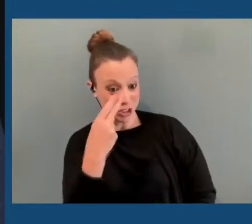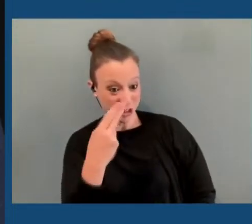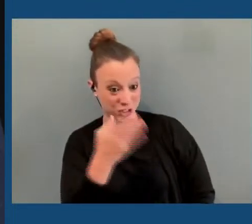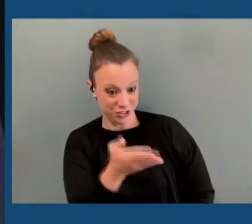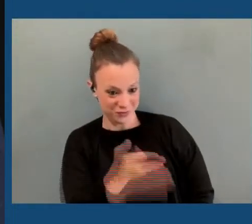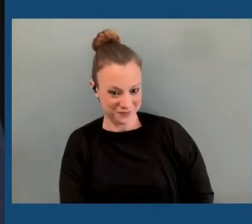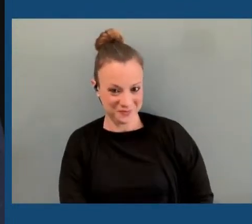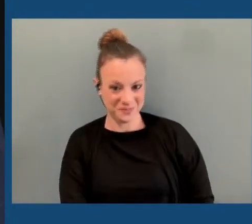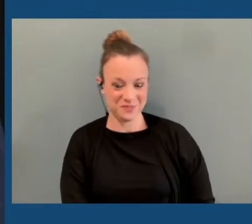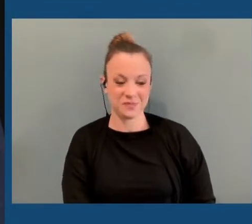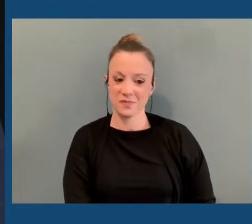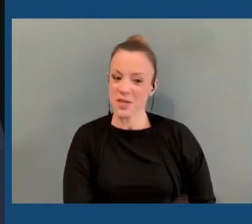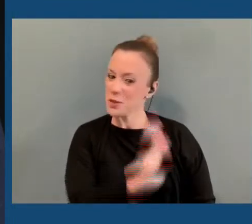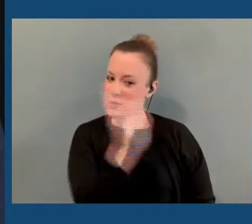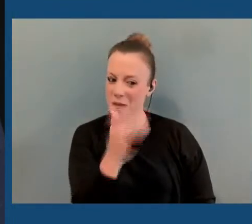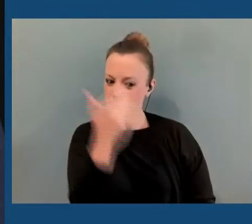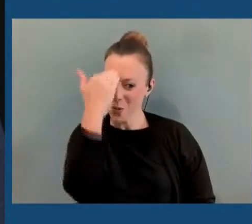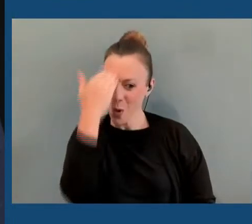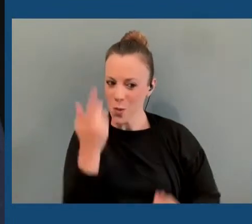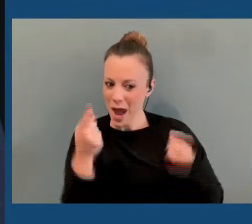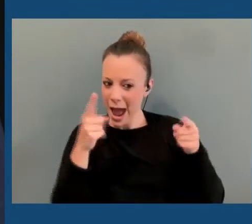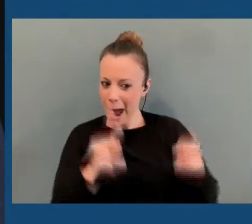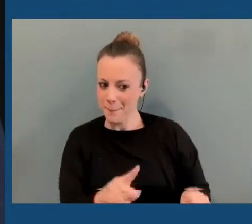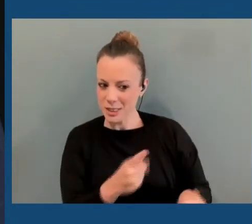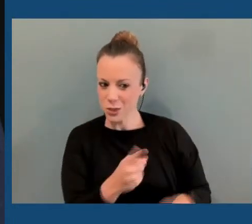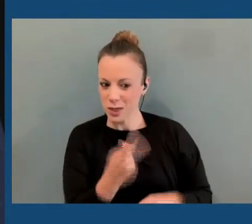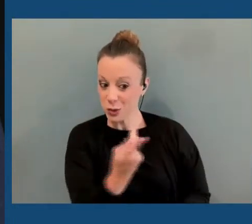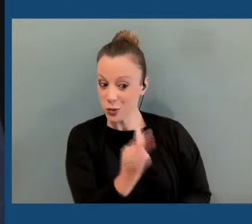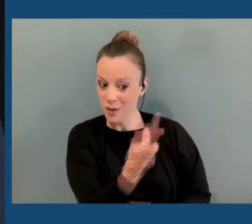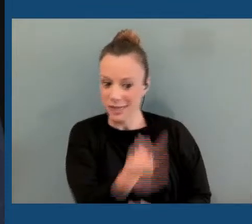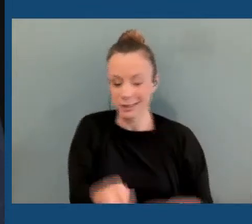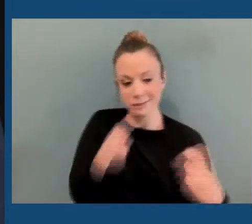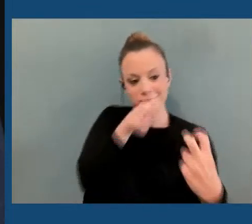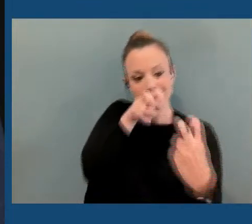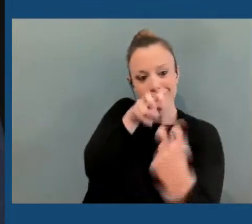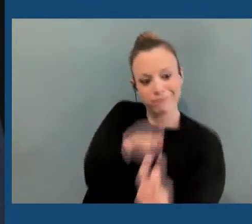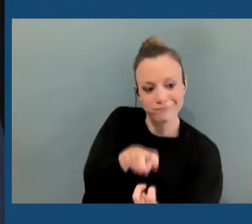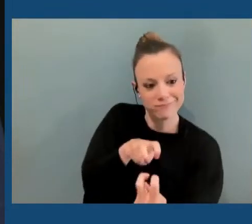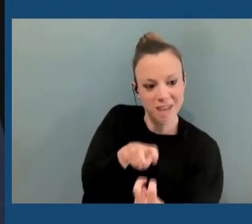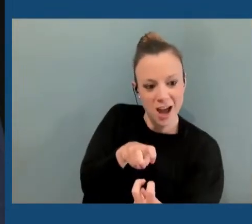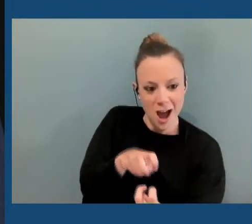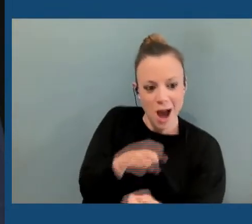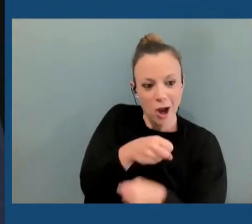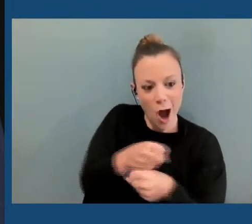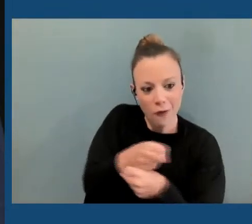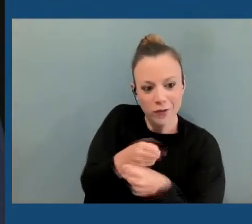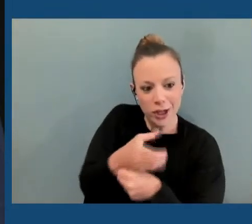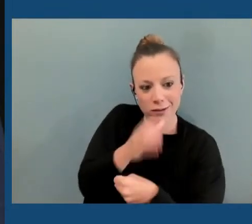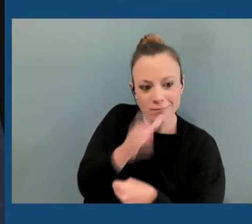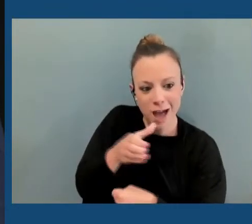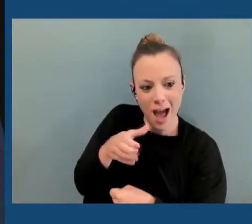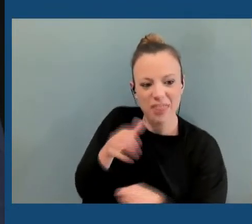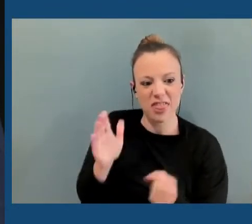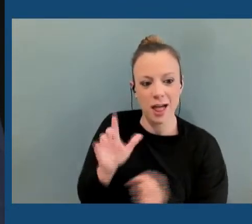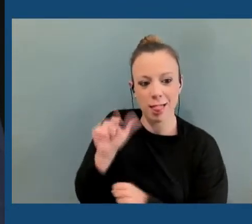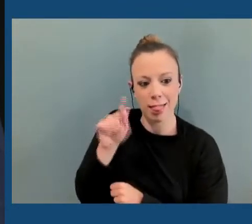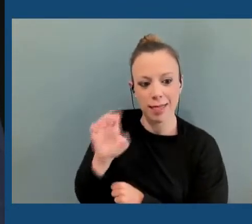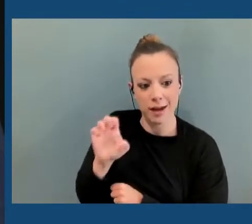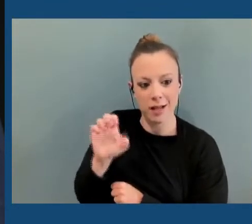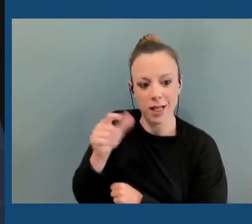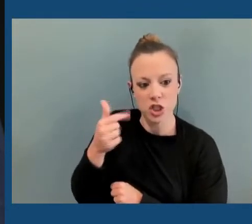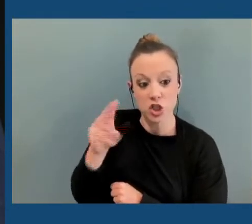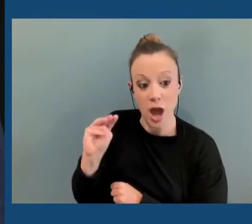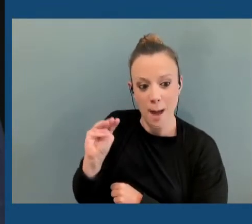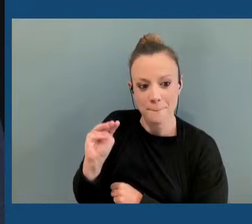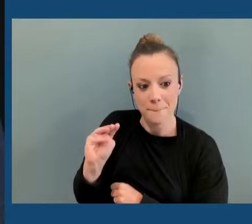you never know what happens over a cup of coffee at the Little Gem Diner. Because we sat together. I was a brand new